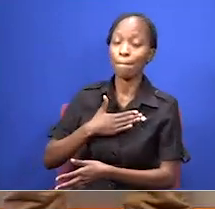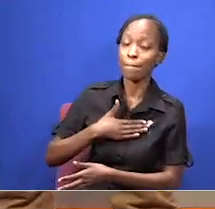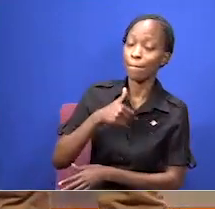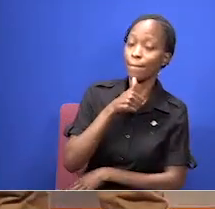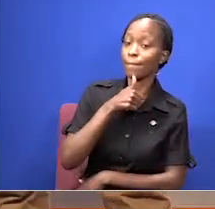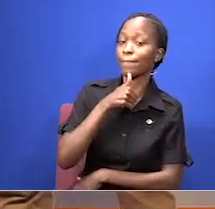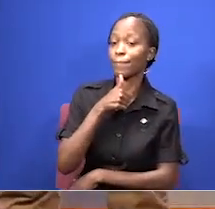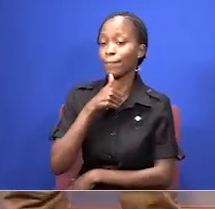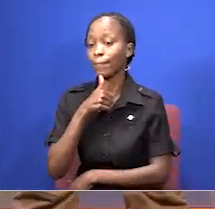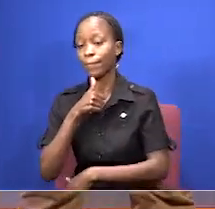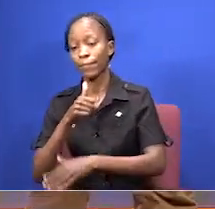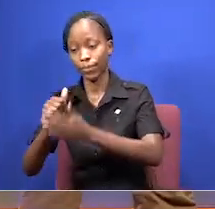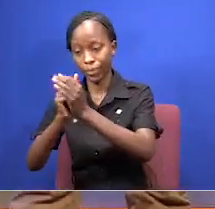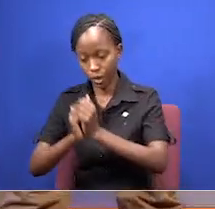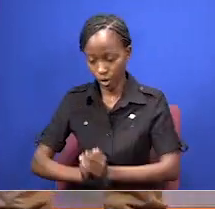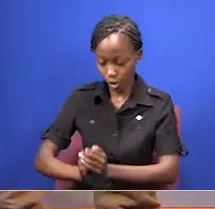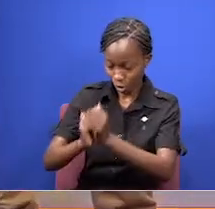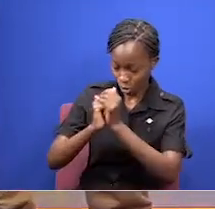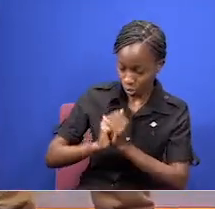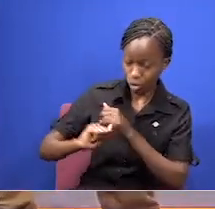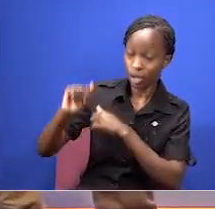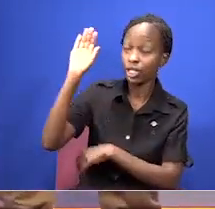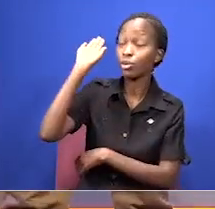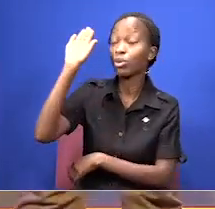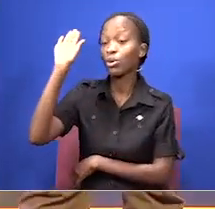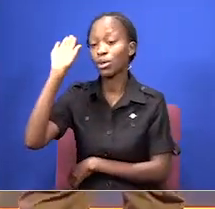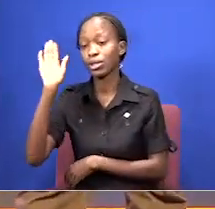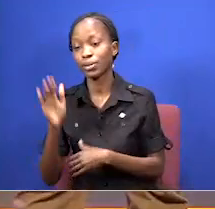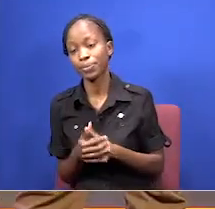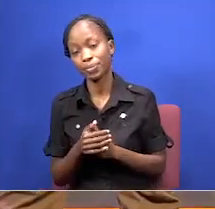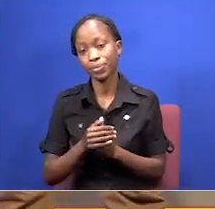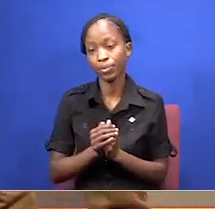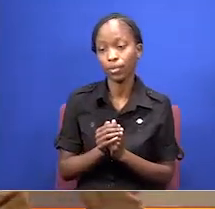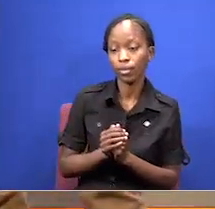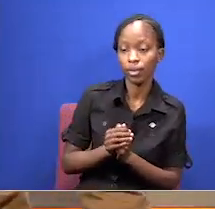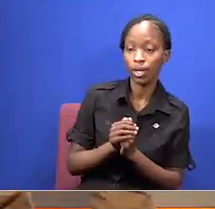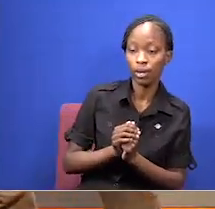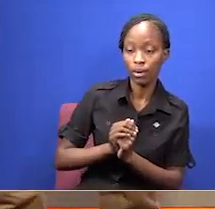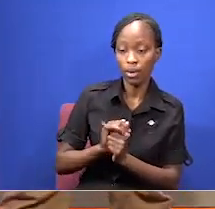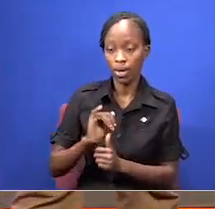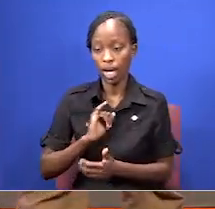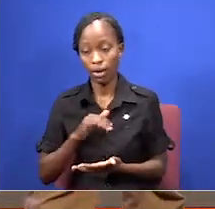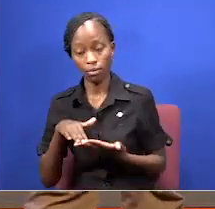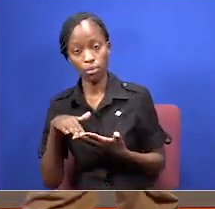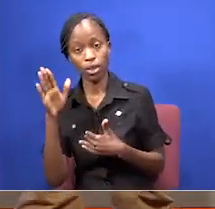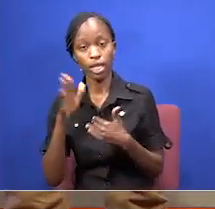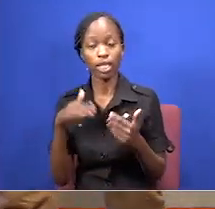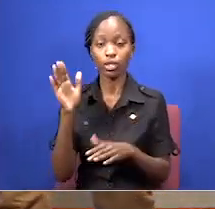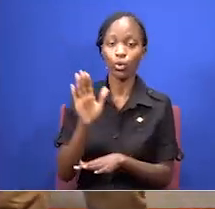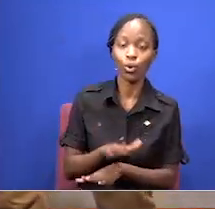sacrifice. I am your worship. I am.